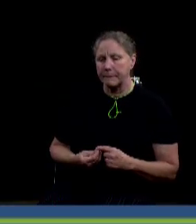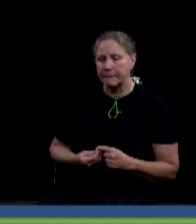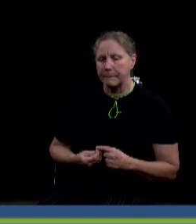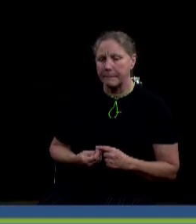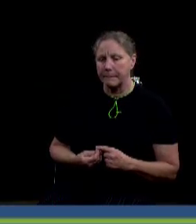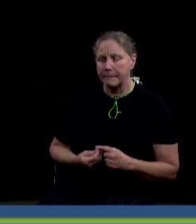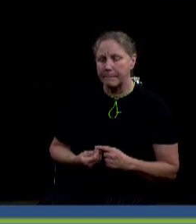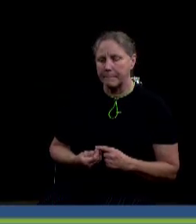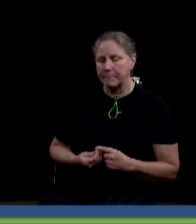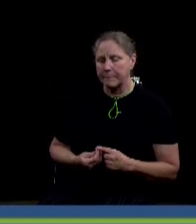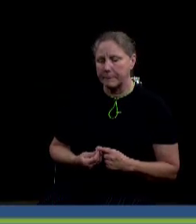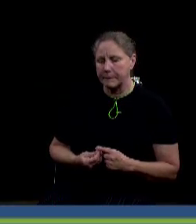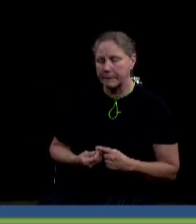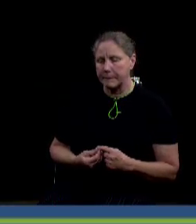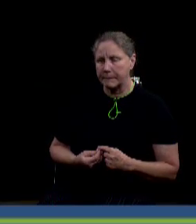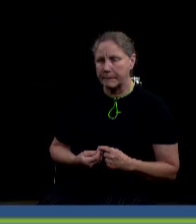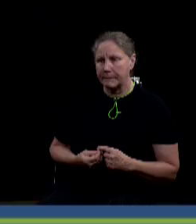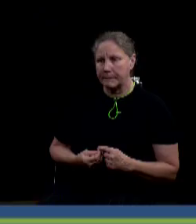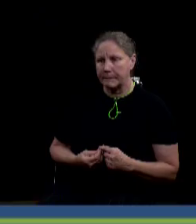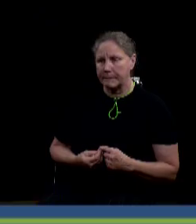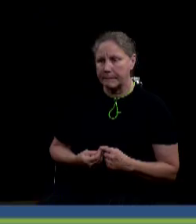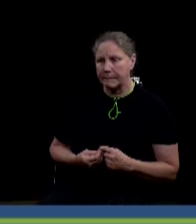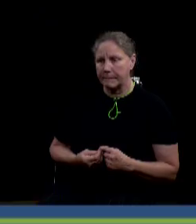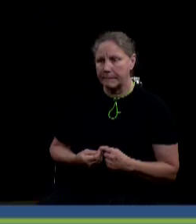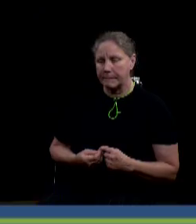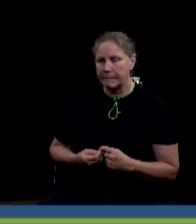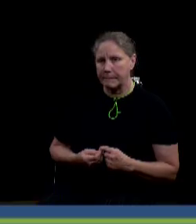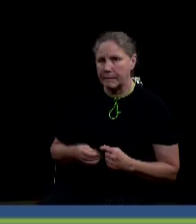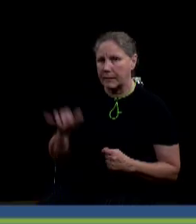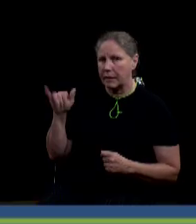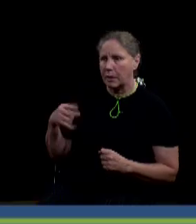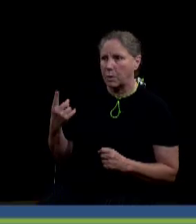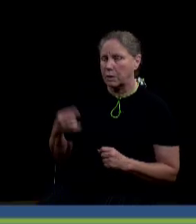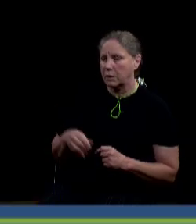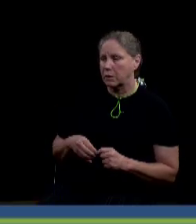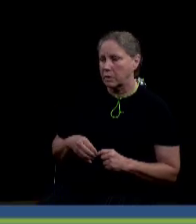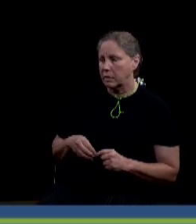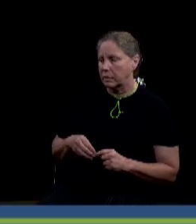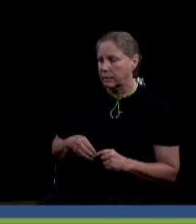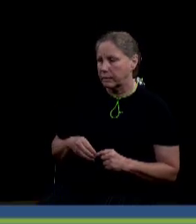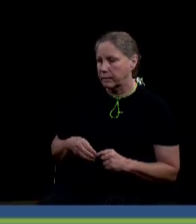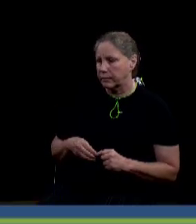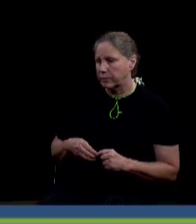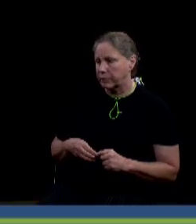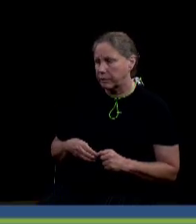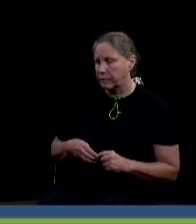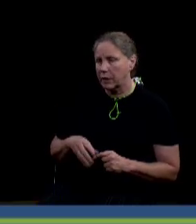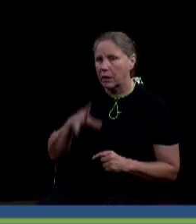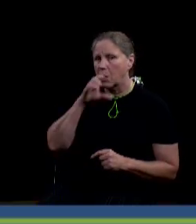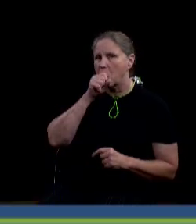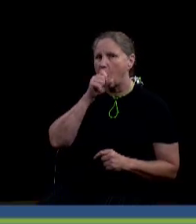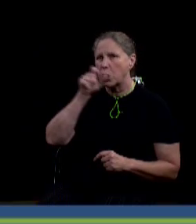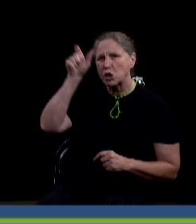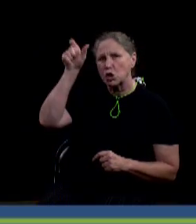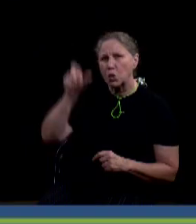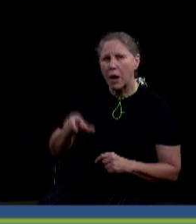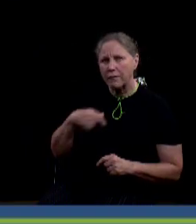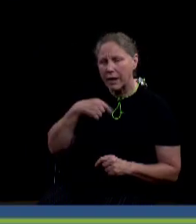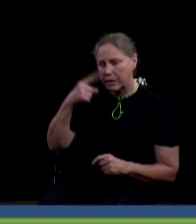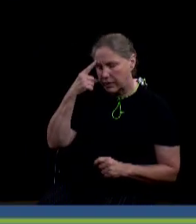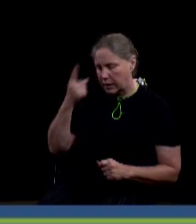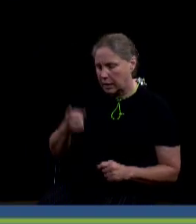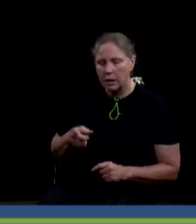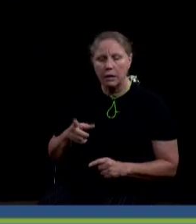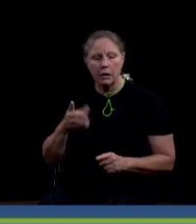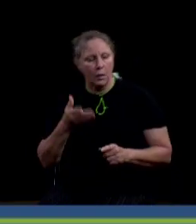this one here. It has the orange graph, I believe. One more, number 3. Oh, you were showing Number us. I didn't 4, know you were number showing 4, me.